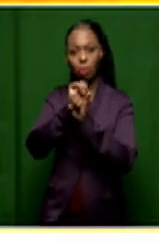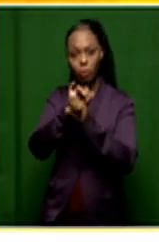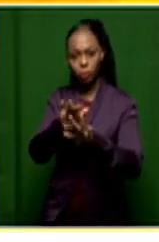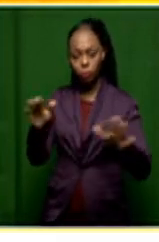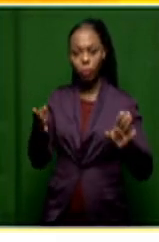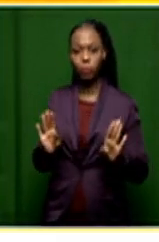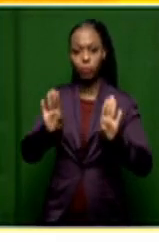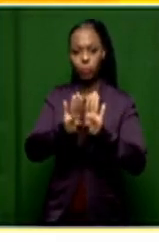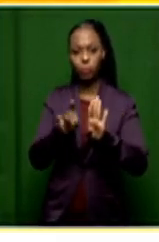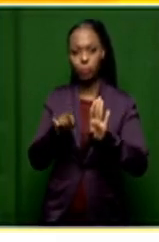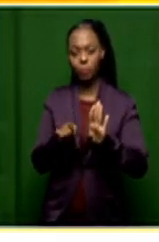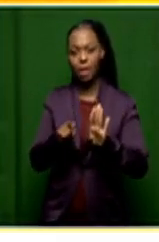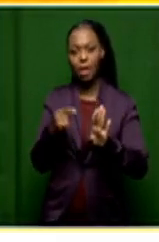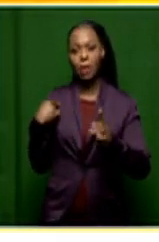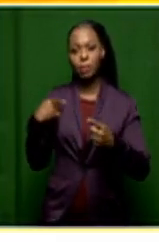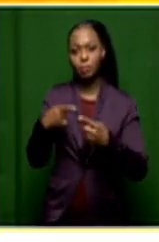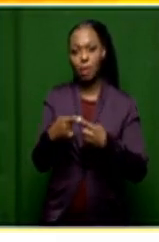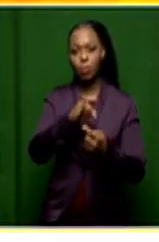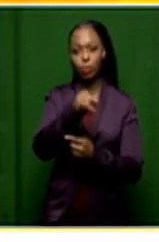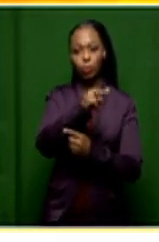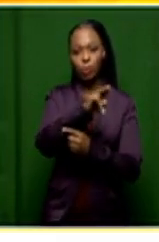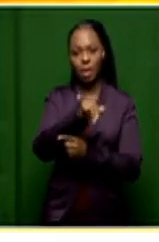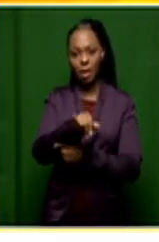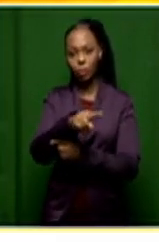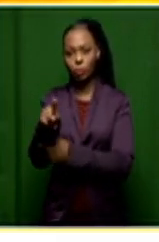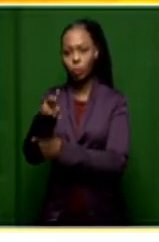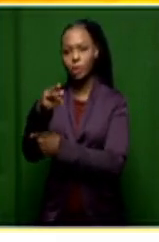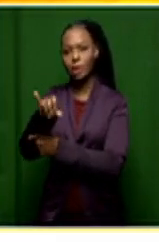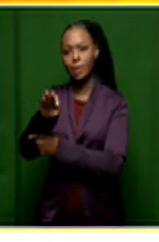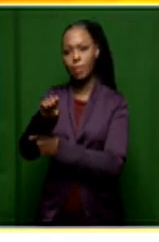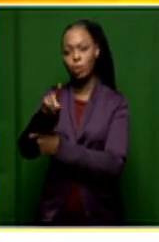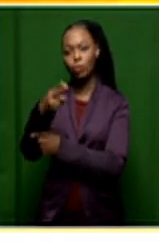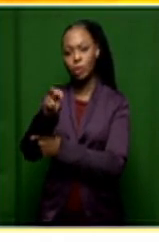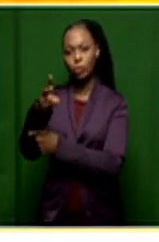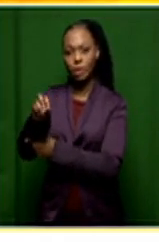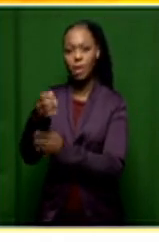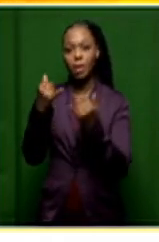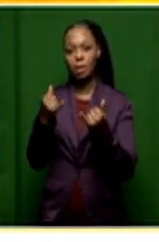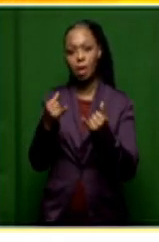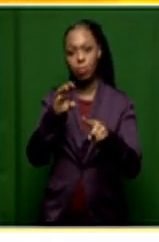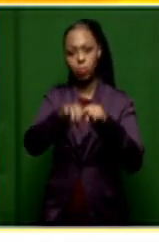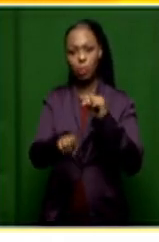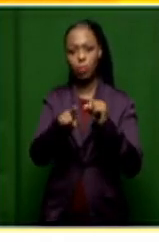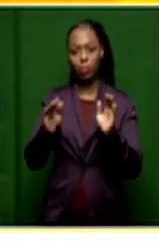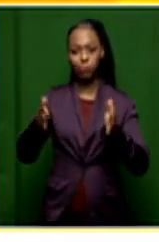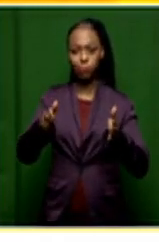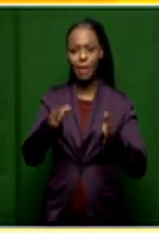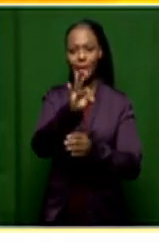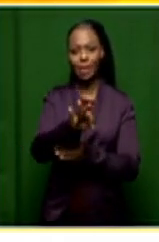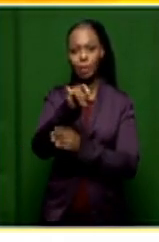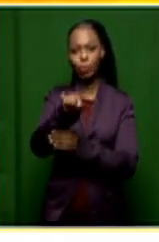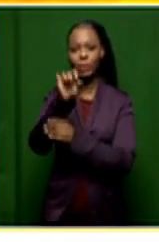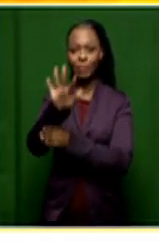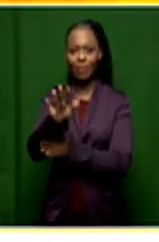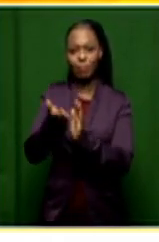COVID-19 lockdown restrictions in the period July to September 2020 is what we are currently depicting. Now, the